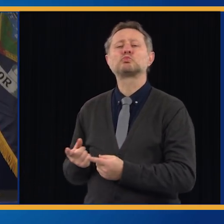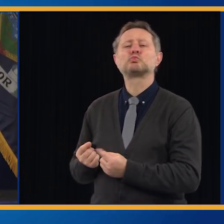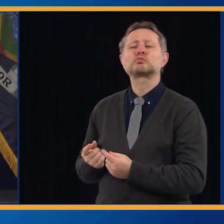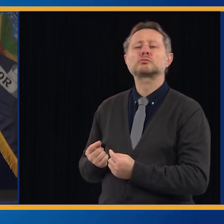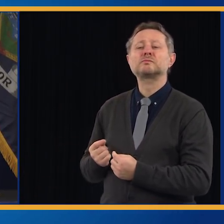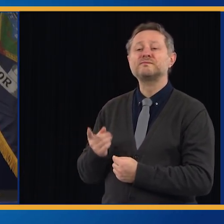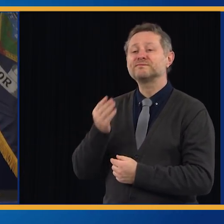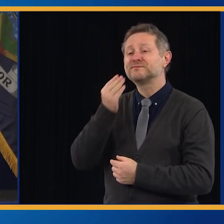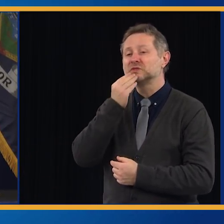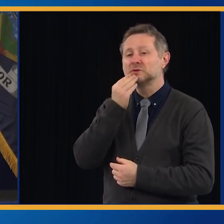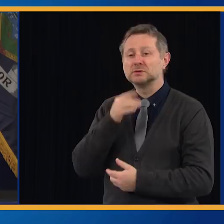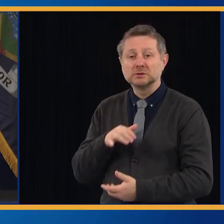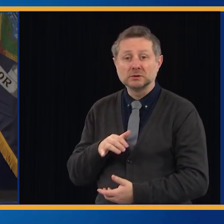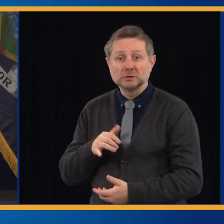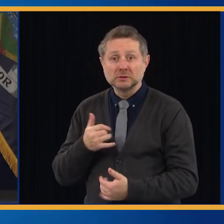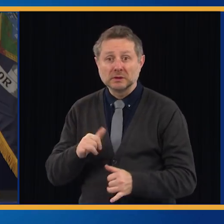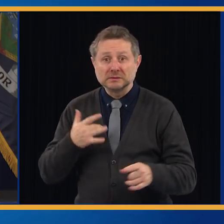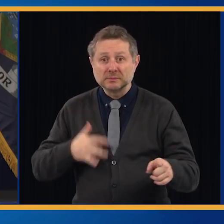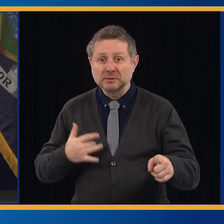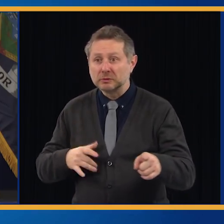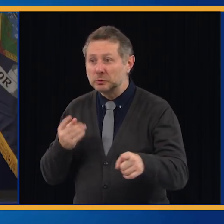food during the Depression,